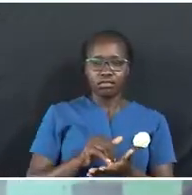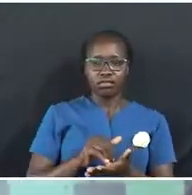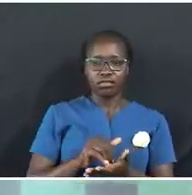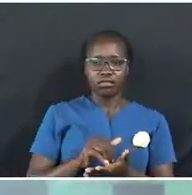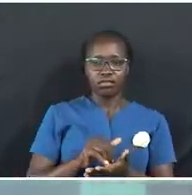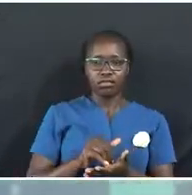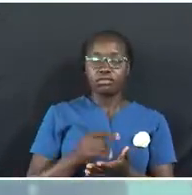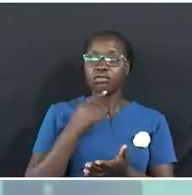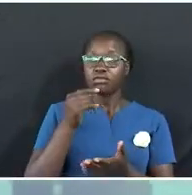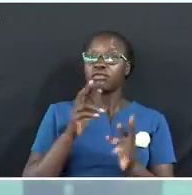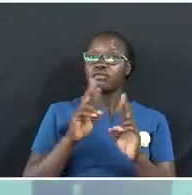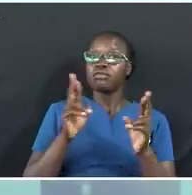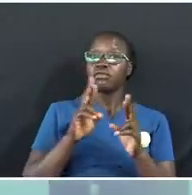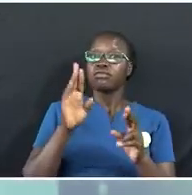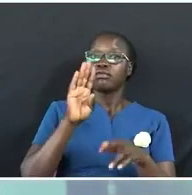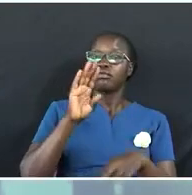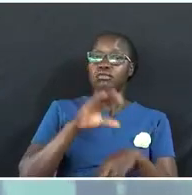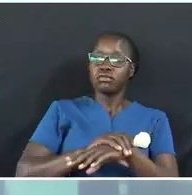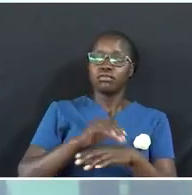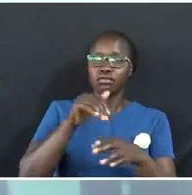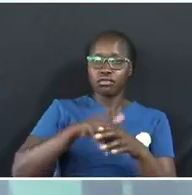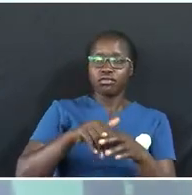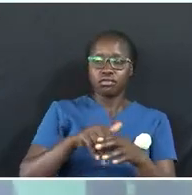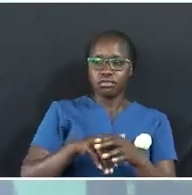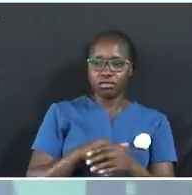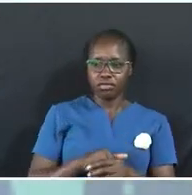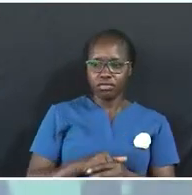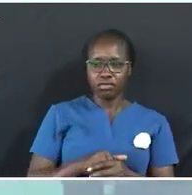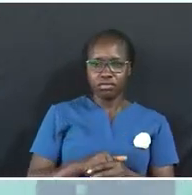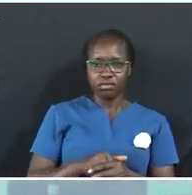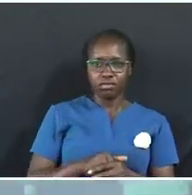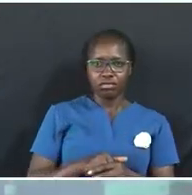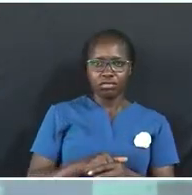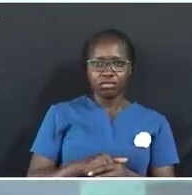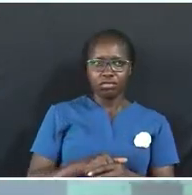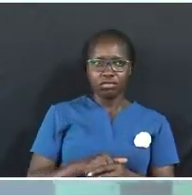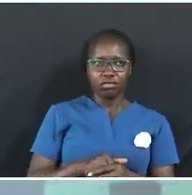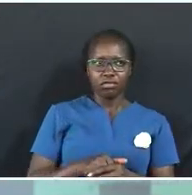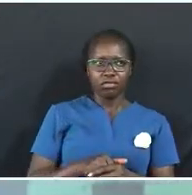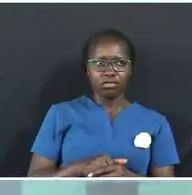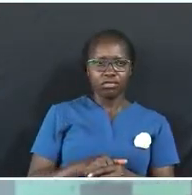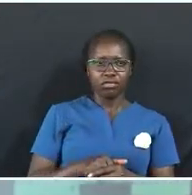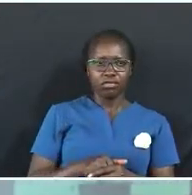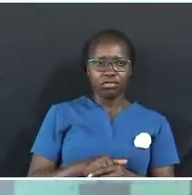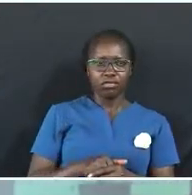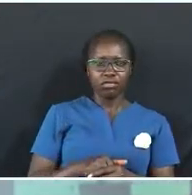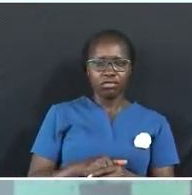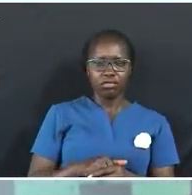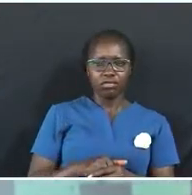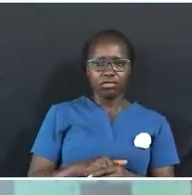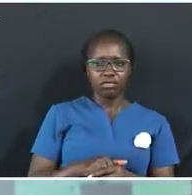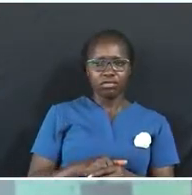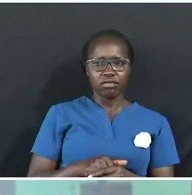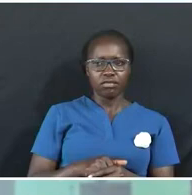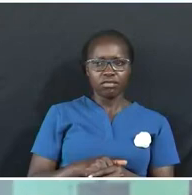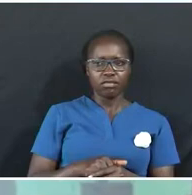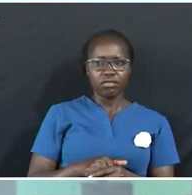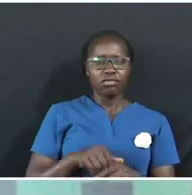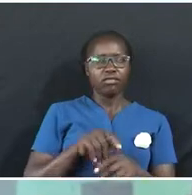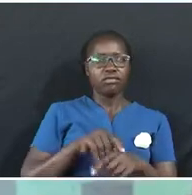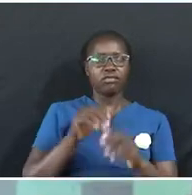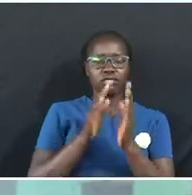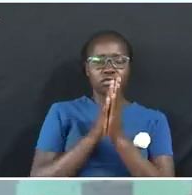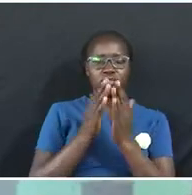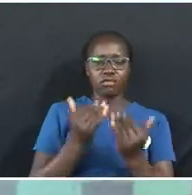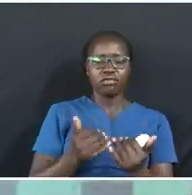So let us do what? Get involved. Now, what have I said for the year 2023? When we break now, don't